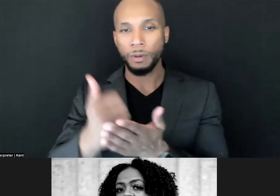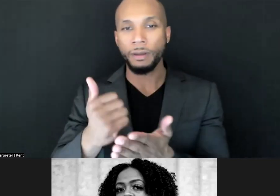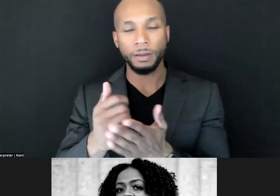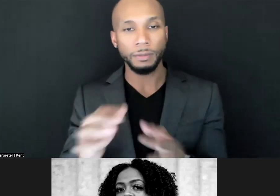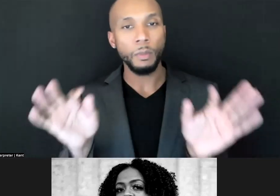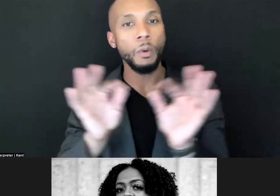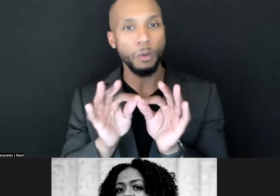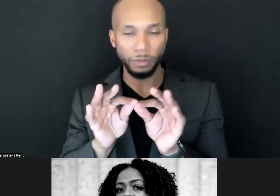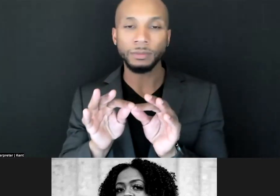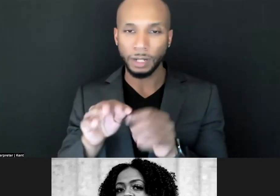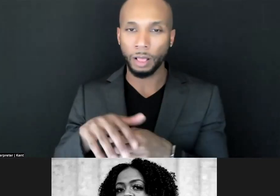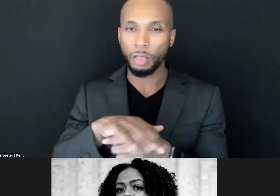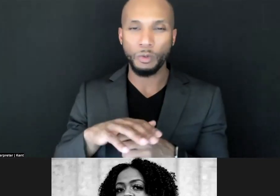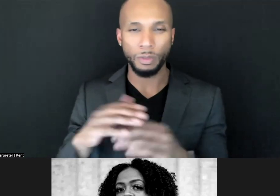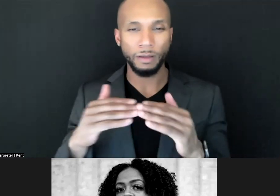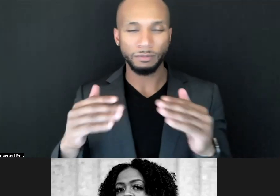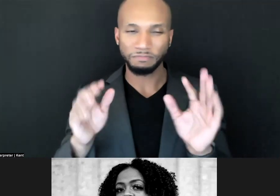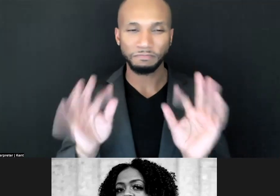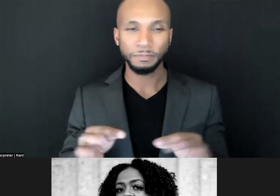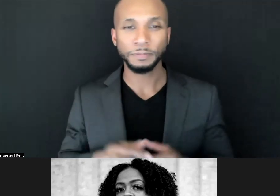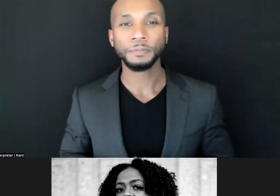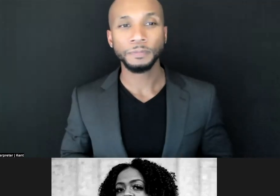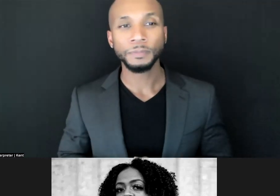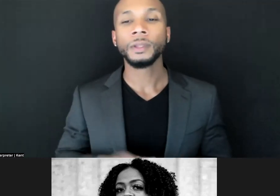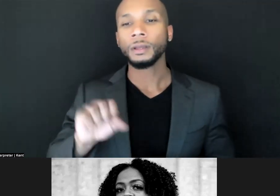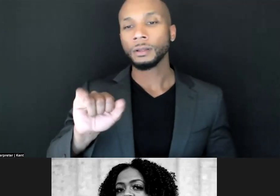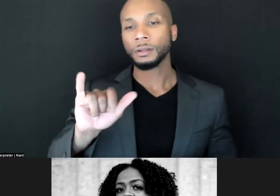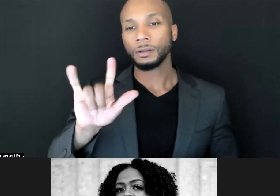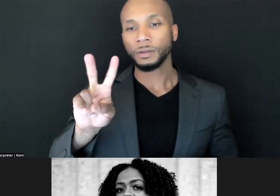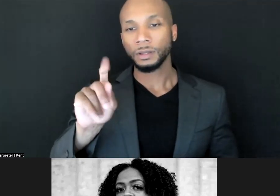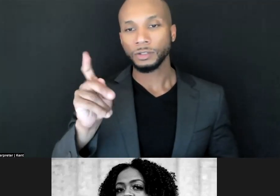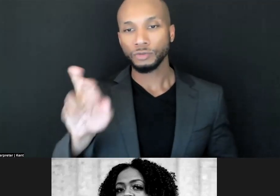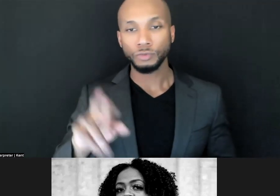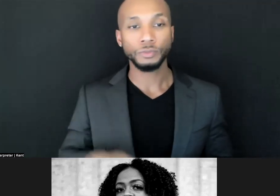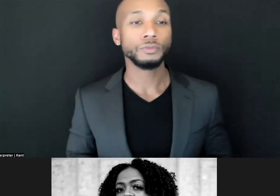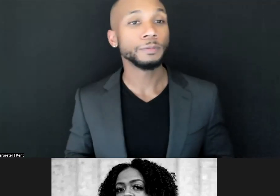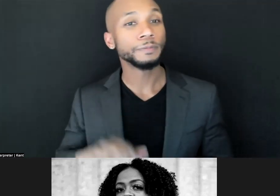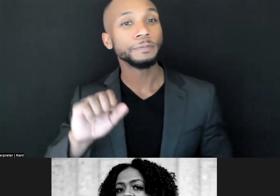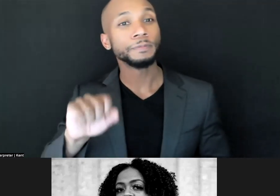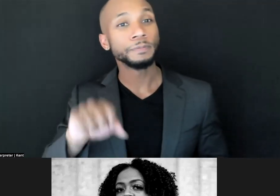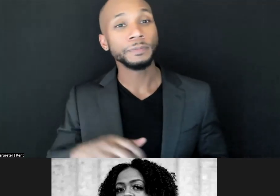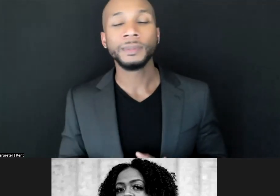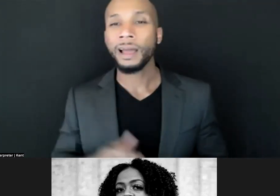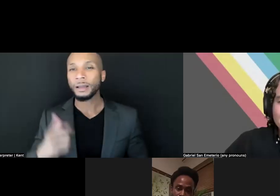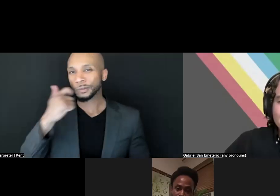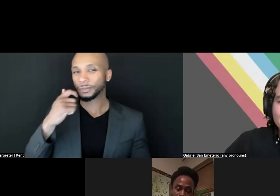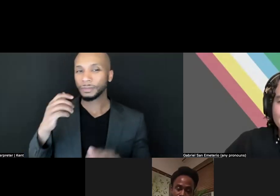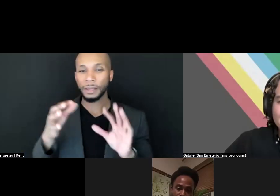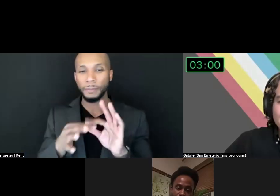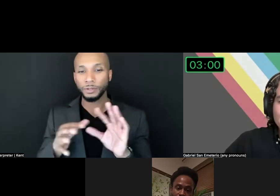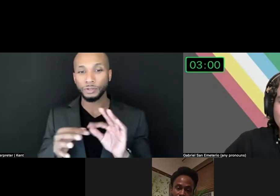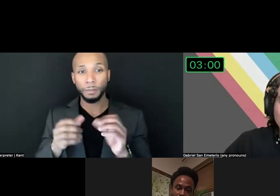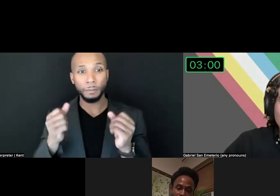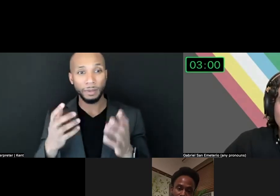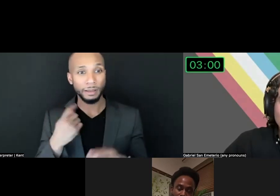at the local level. Absolutely. Sylvester? Yes, I mentioned earlier that many